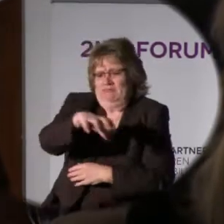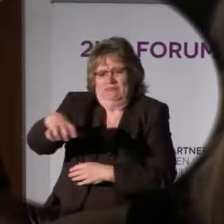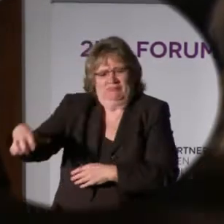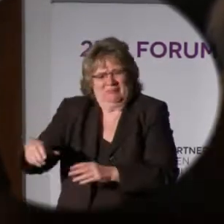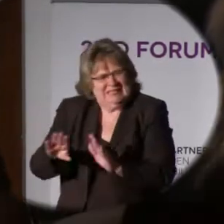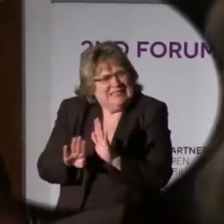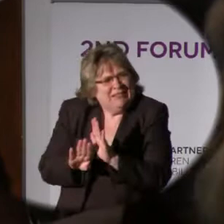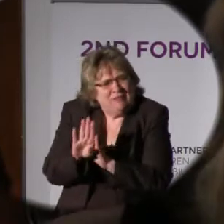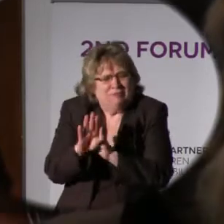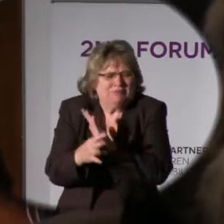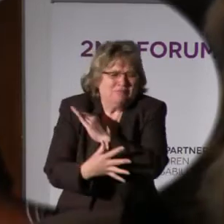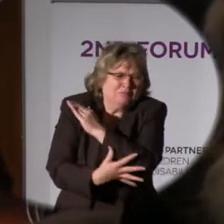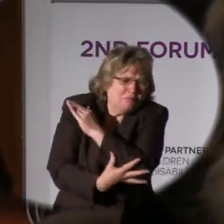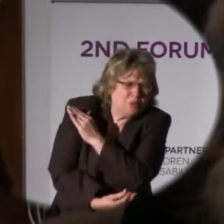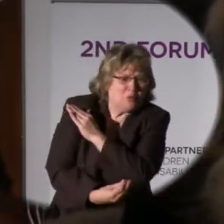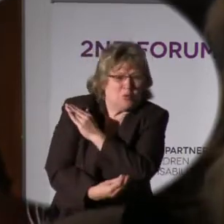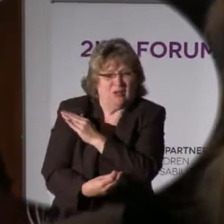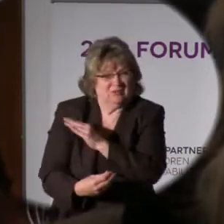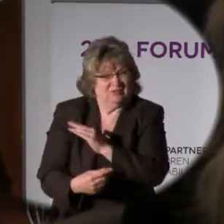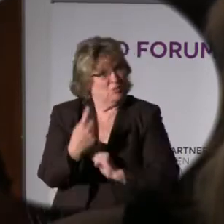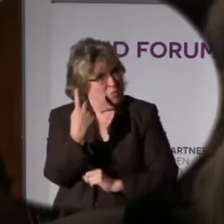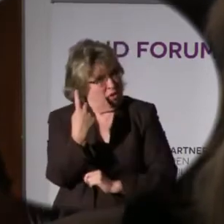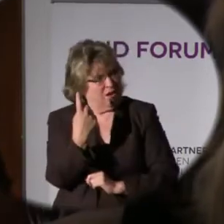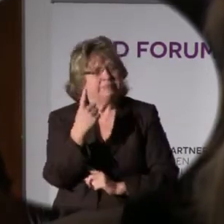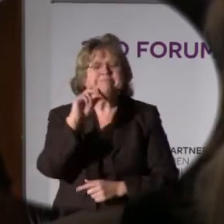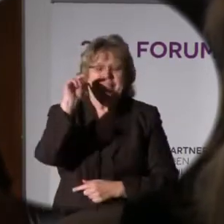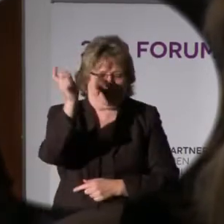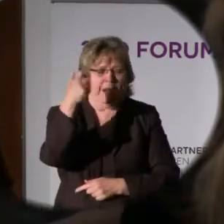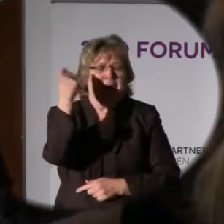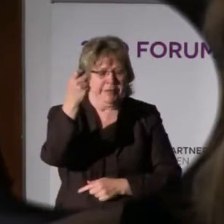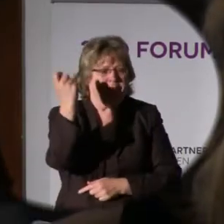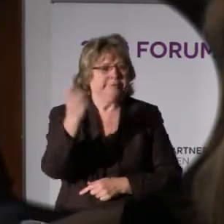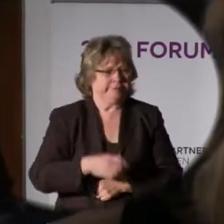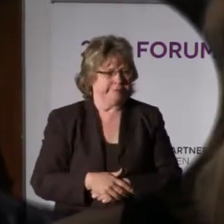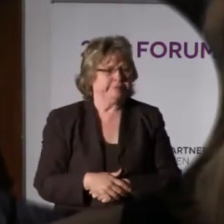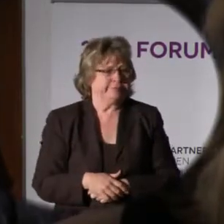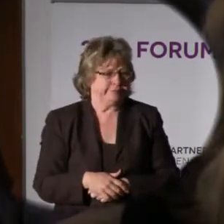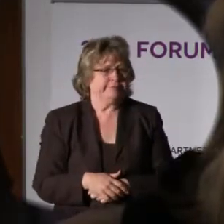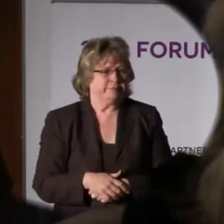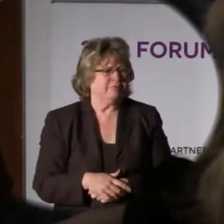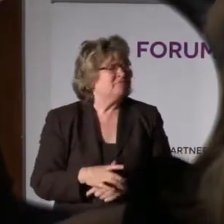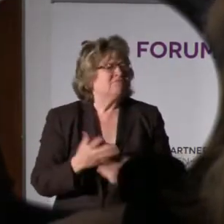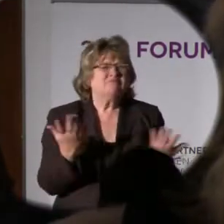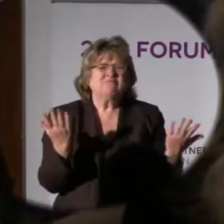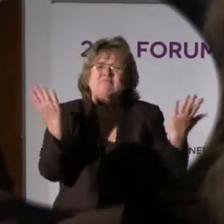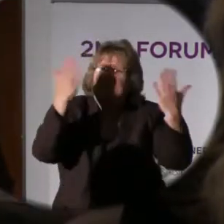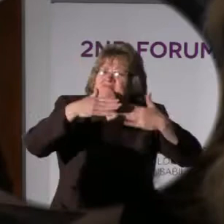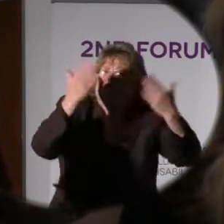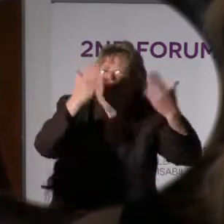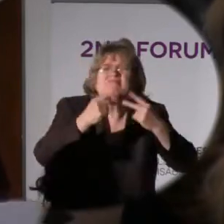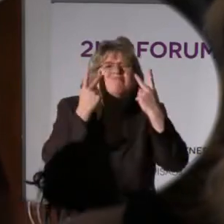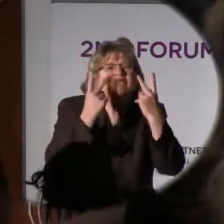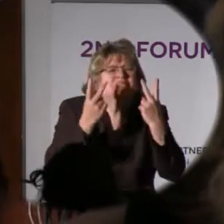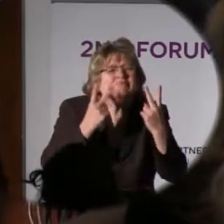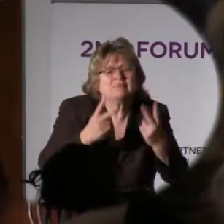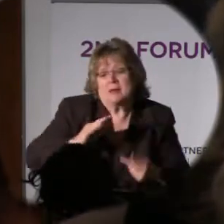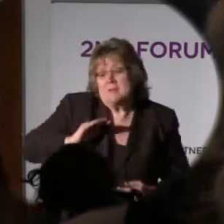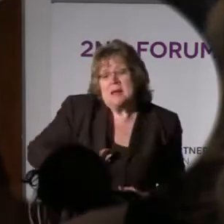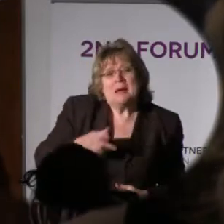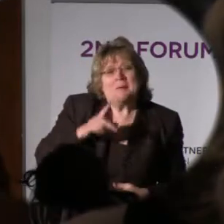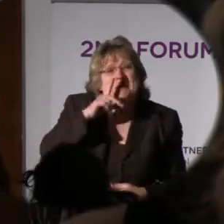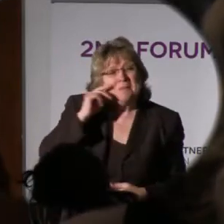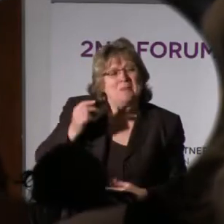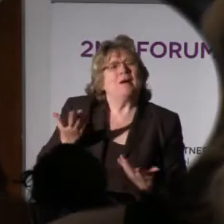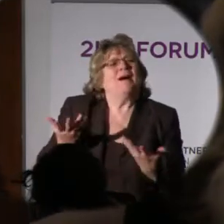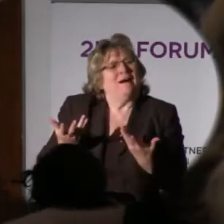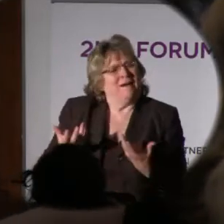country where you would see some parents hiding their children in the houses. They don't